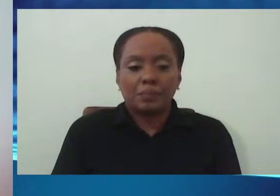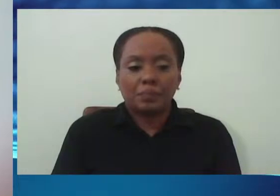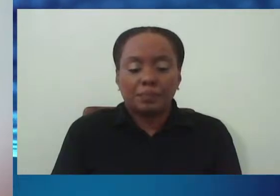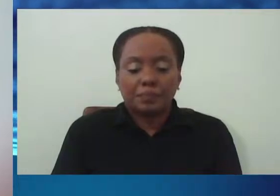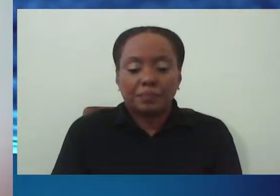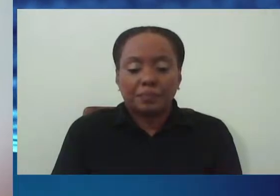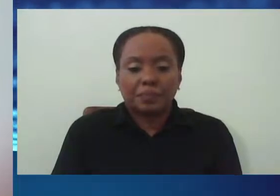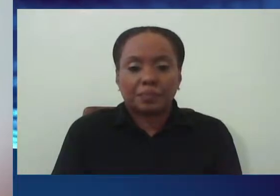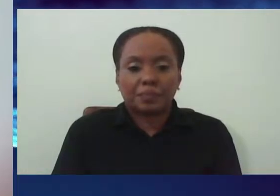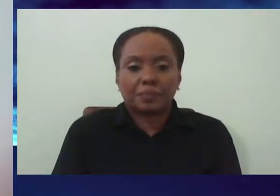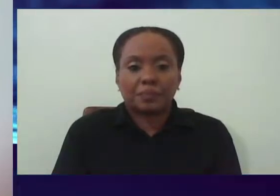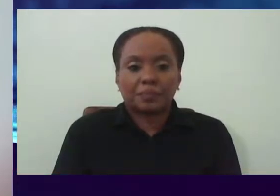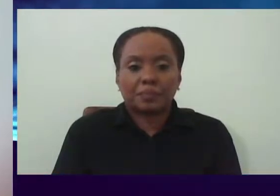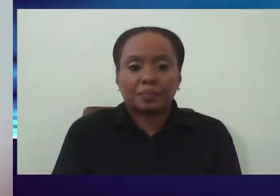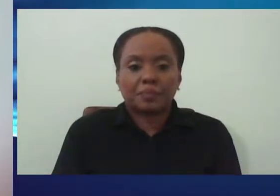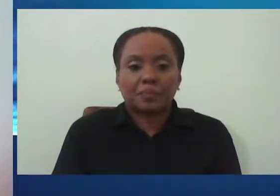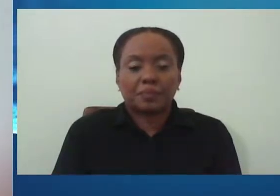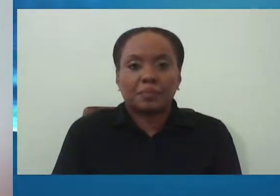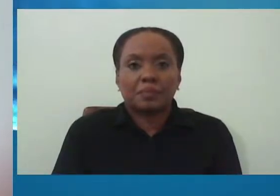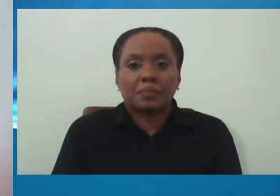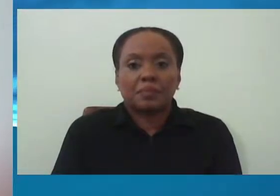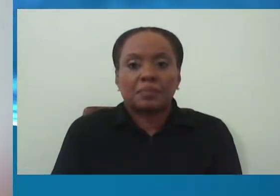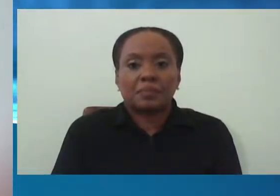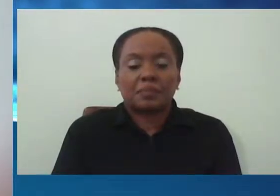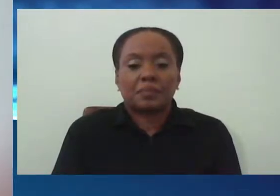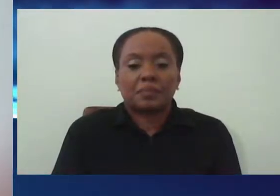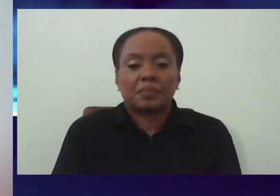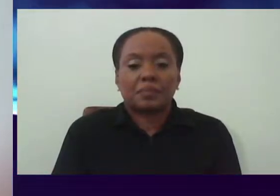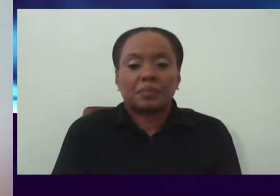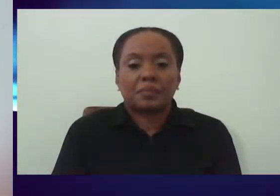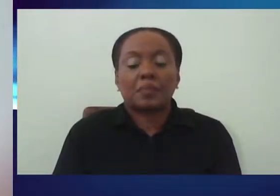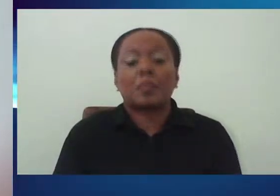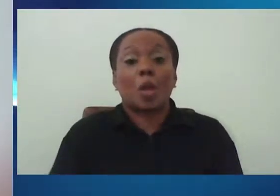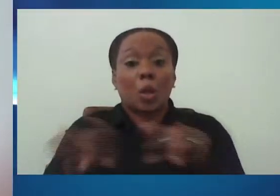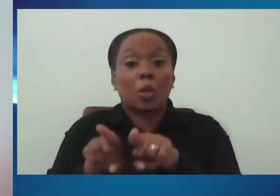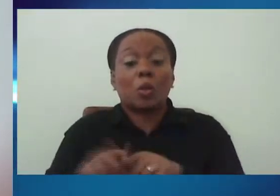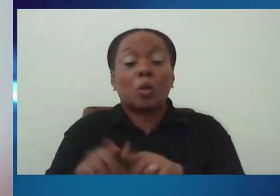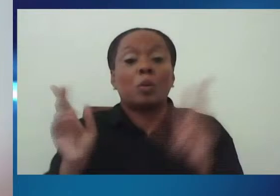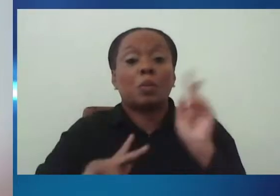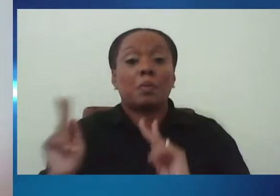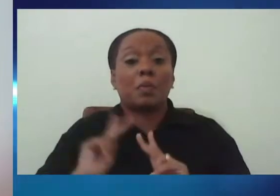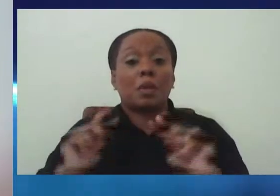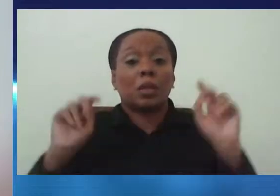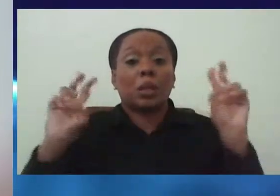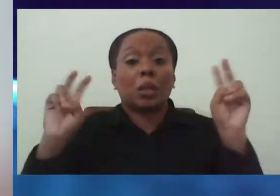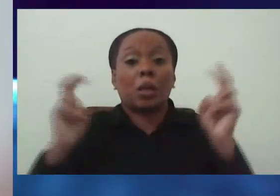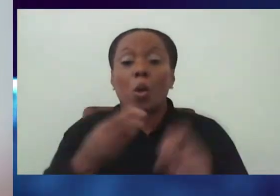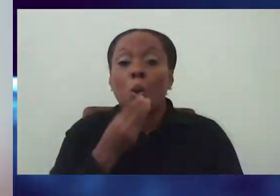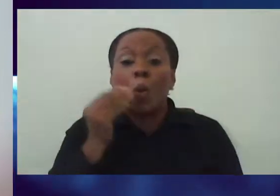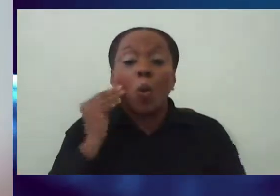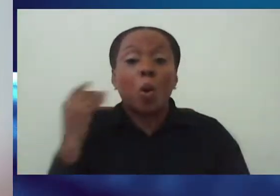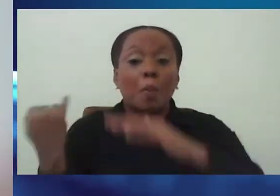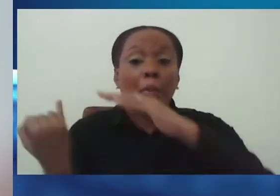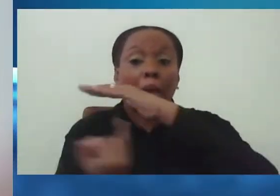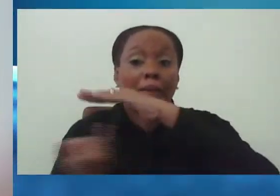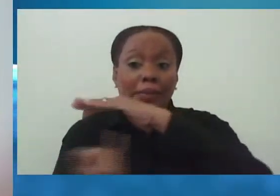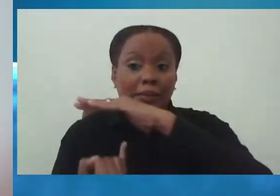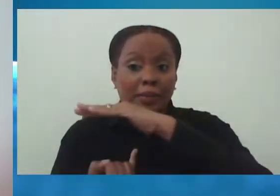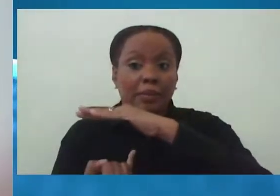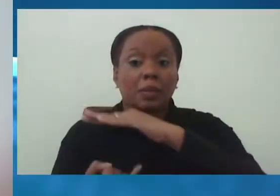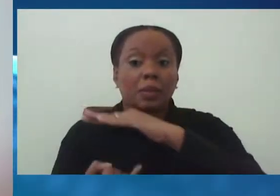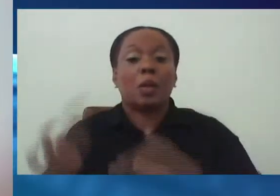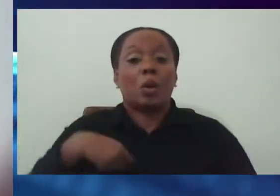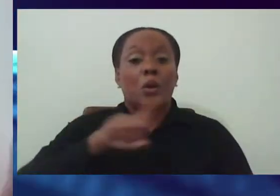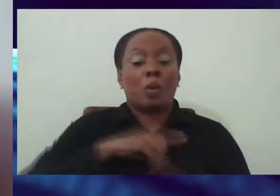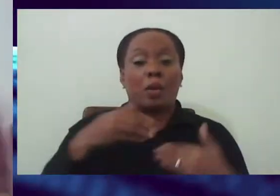certainly for persons who are in home isolation, we have a system, and if persons are quarantining and